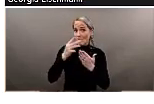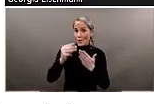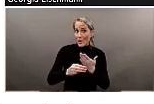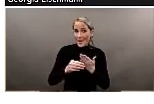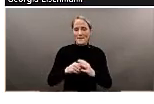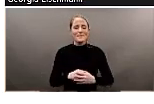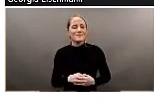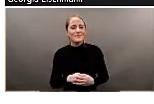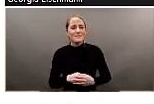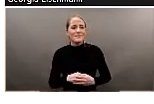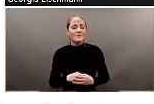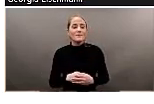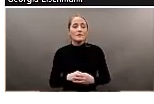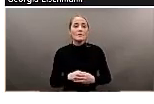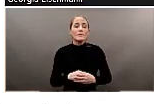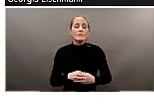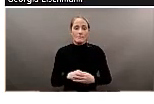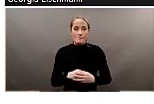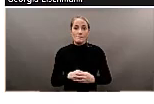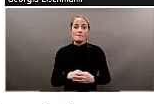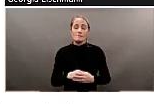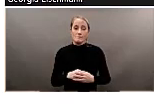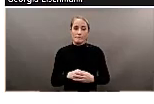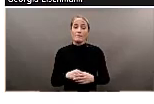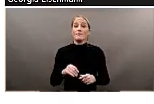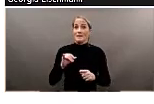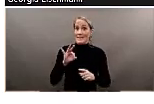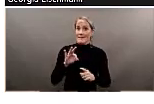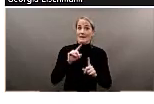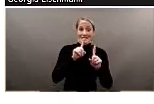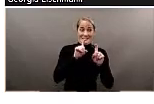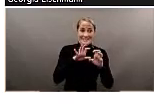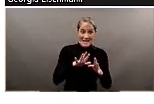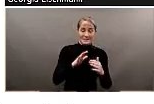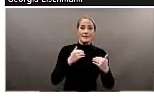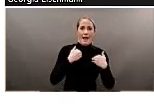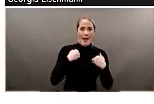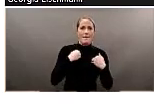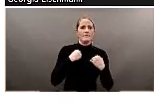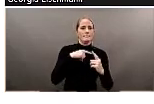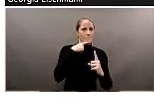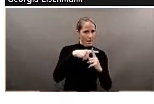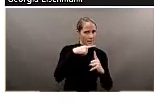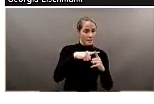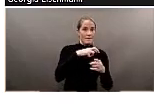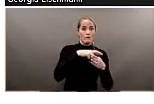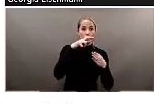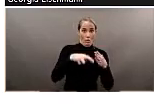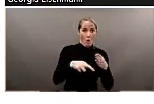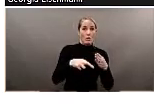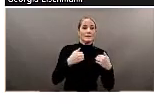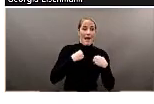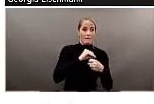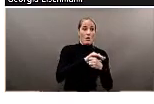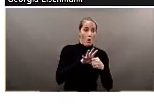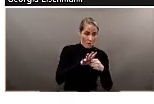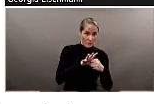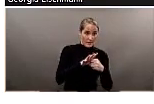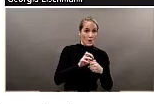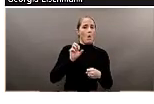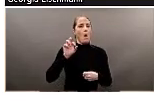about the program. You can access the program when you have confirmed or suspected